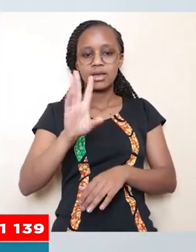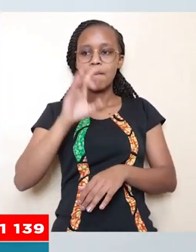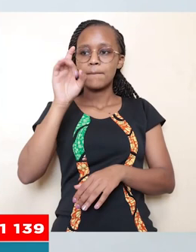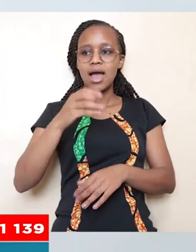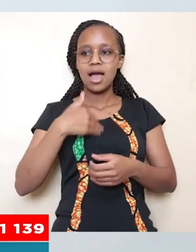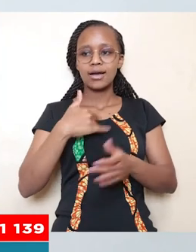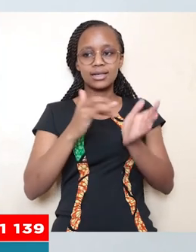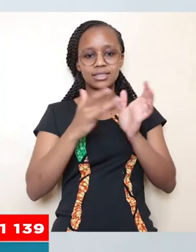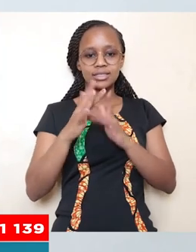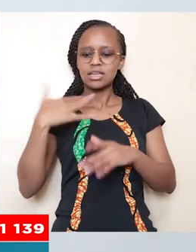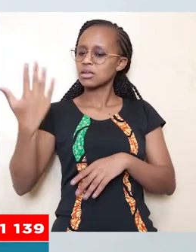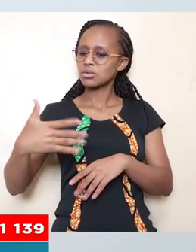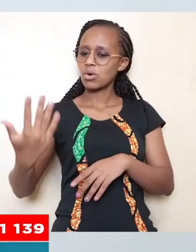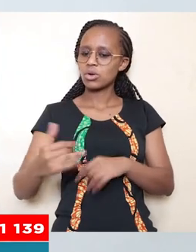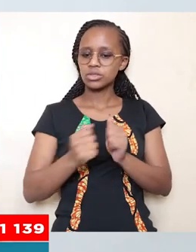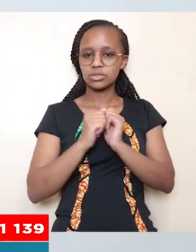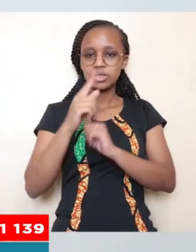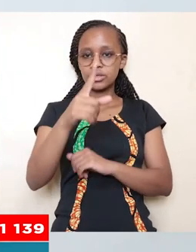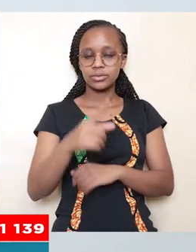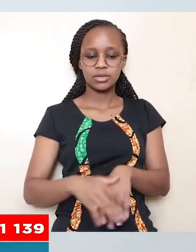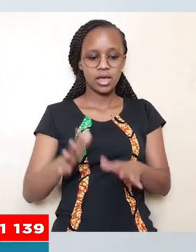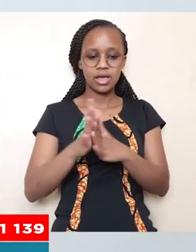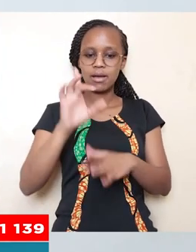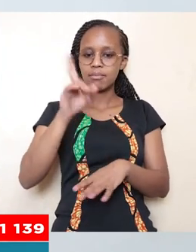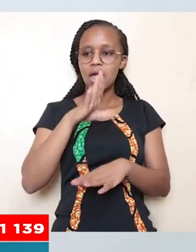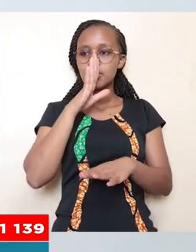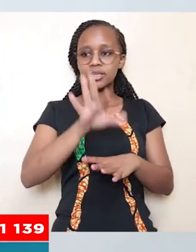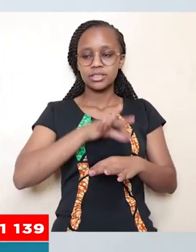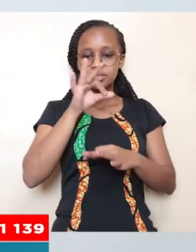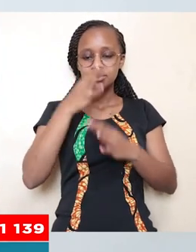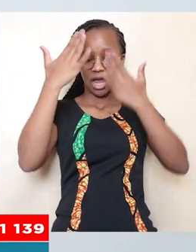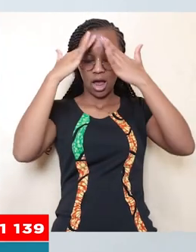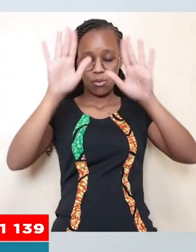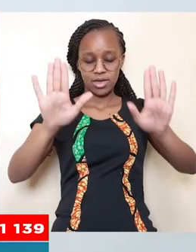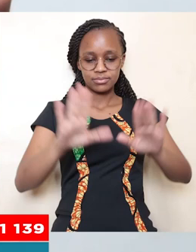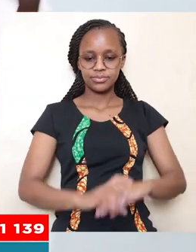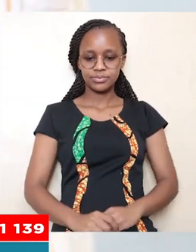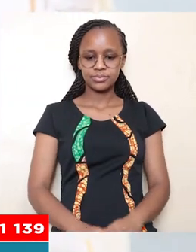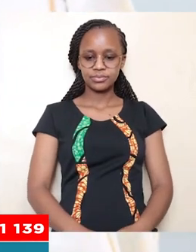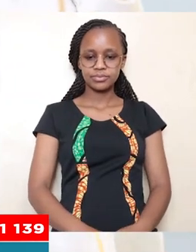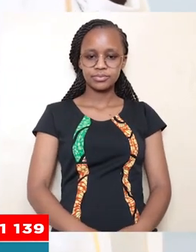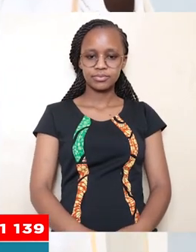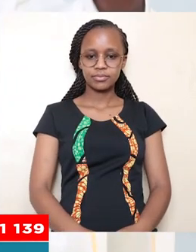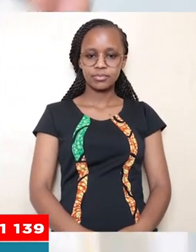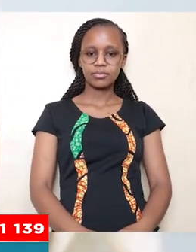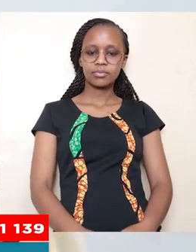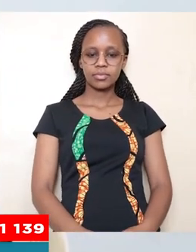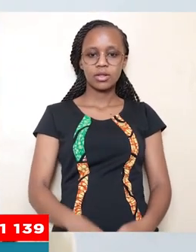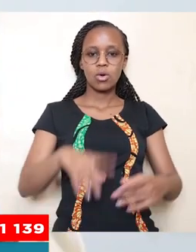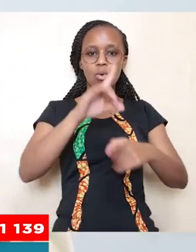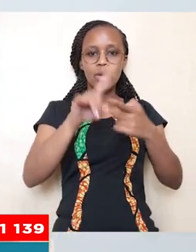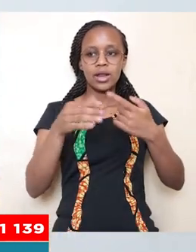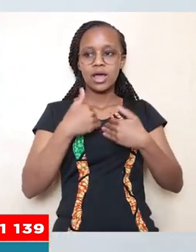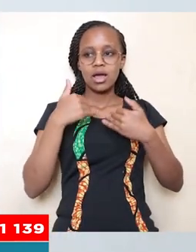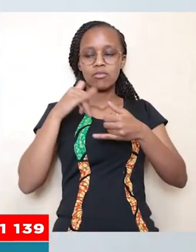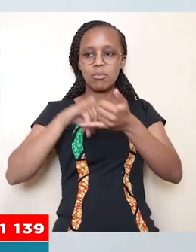need Jesus with you all the time. And you need to be spiritually alert. Crack number one is when you